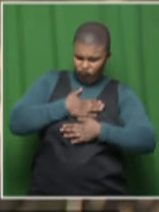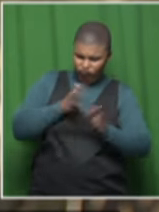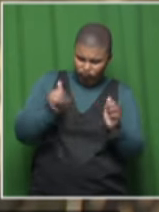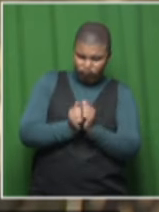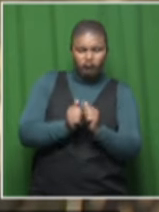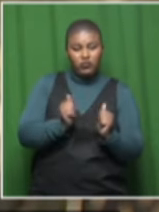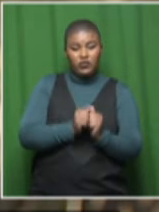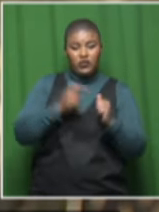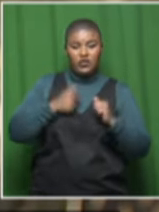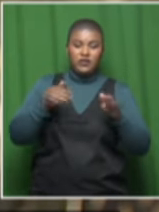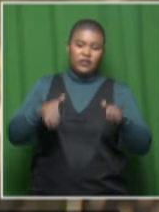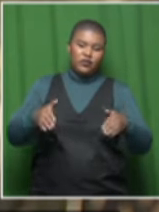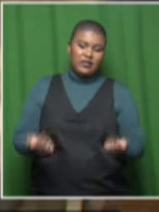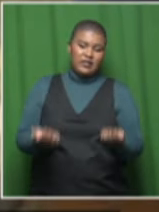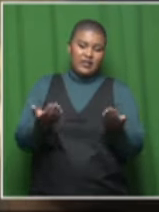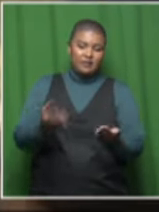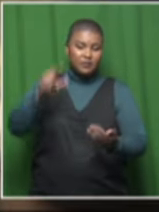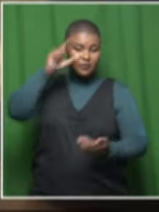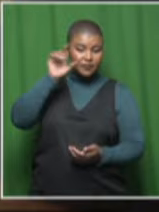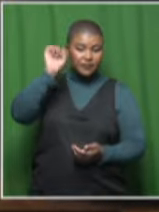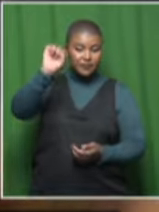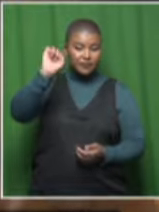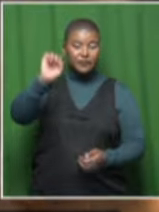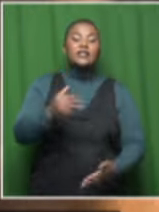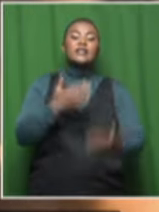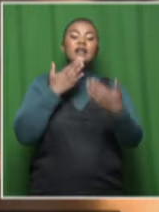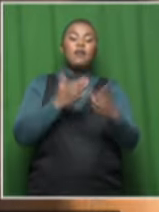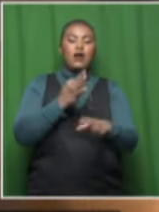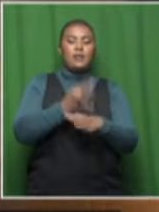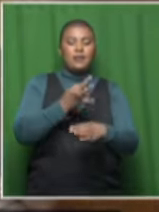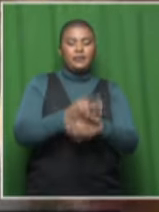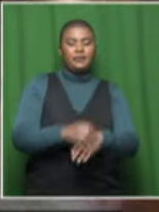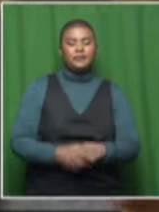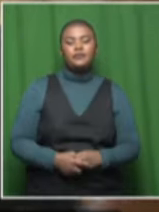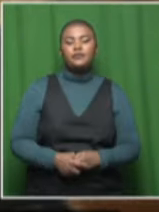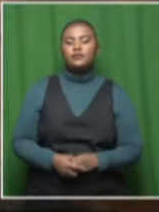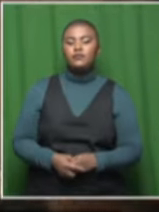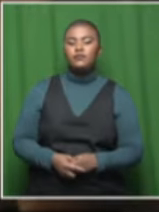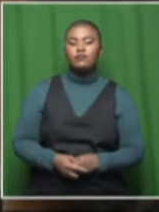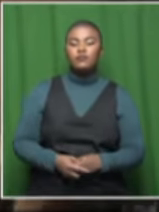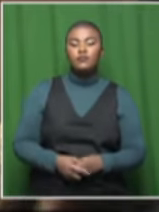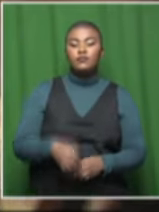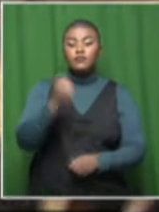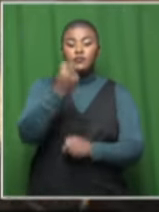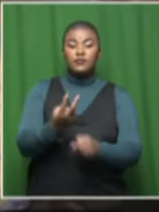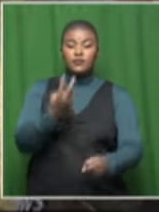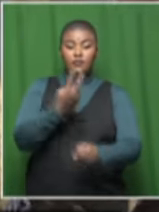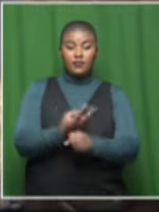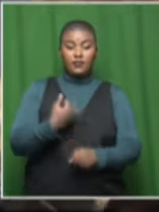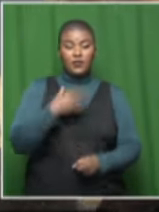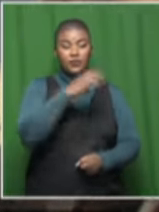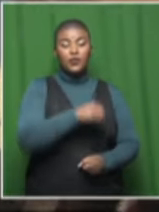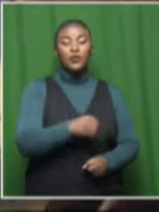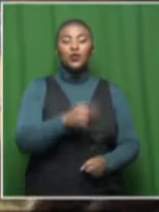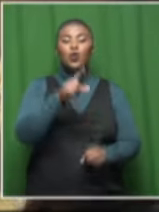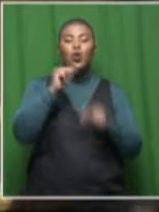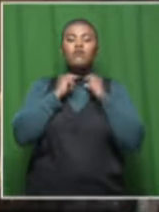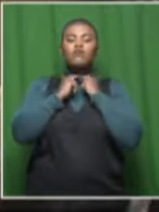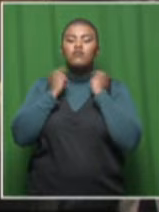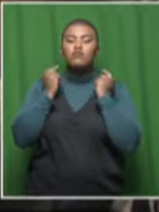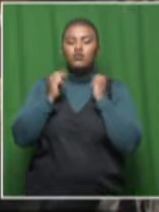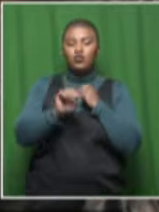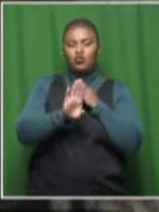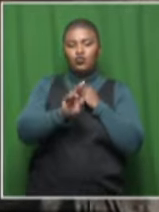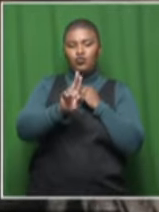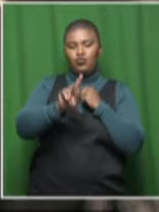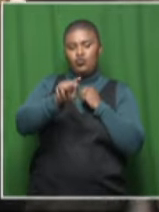sakwaButhelezi. Ngiyabonga kakhulu. Siyabonga baba. Let's just also take this conversation further, as you know that I'm joined by umfundisi